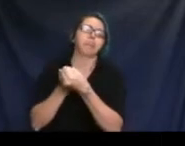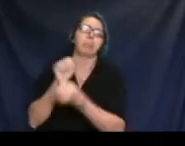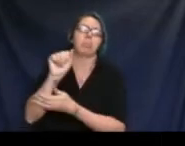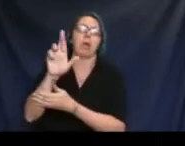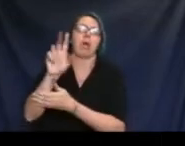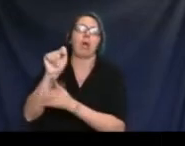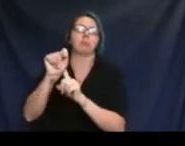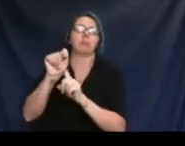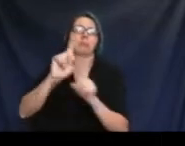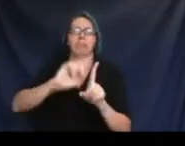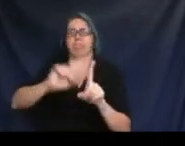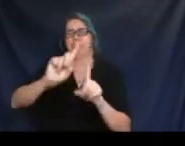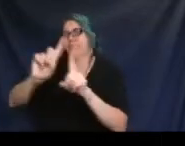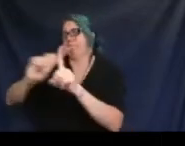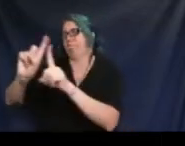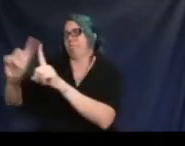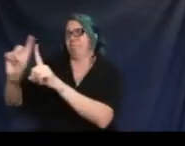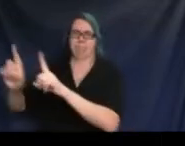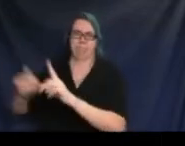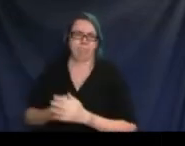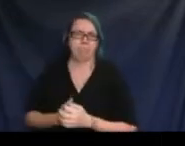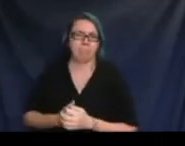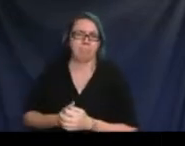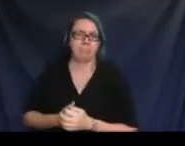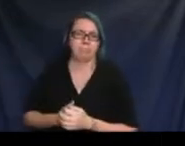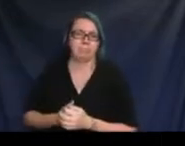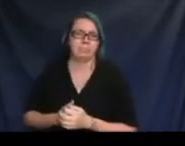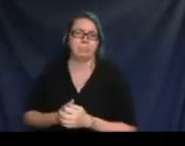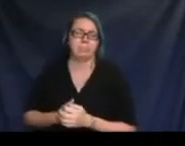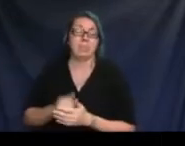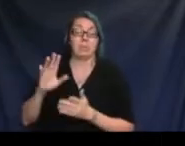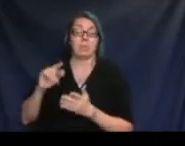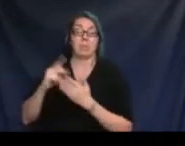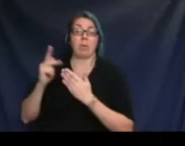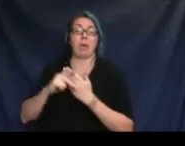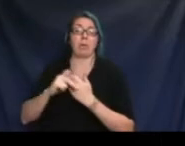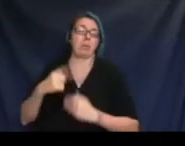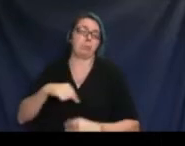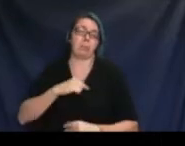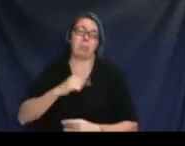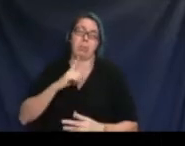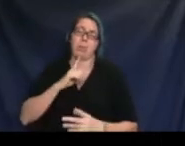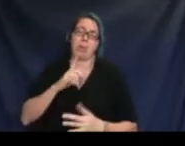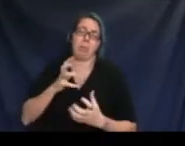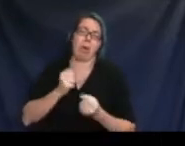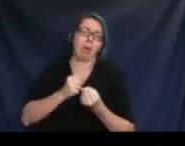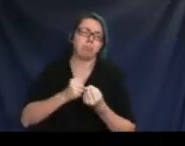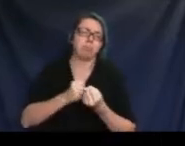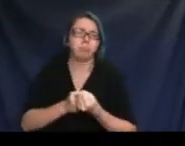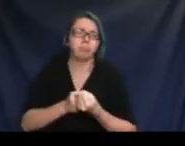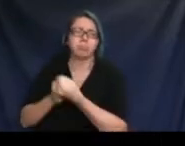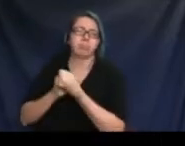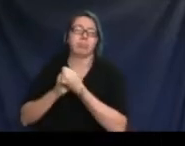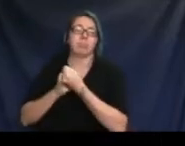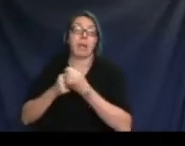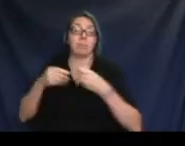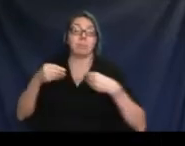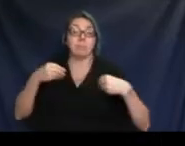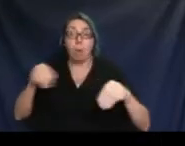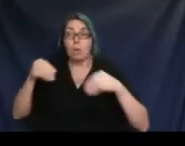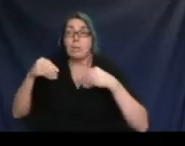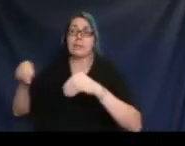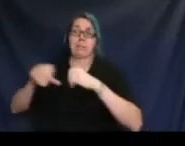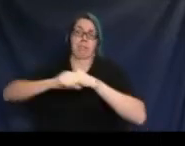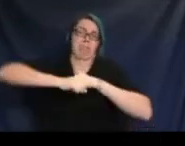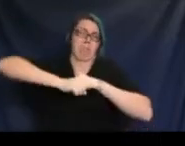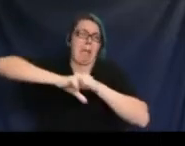will and support with the ArtworxTO program, and marketing heft and clout. And we intend to, at